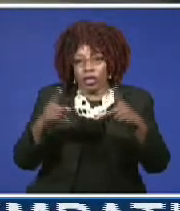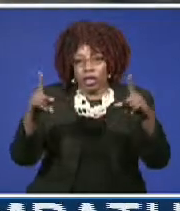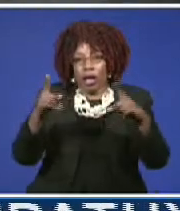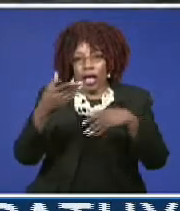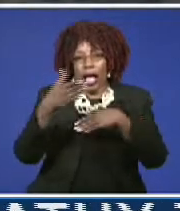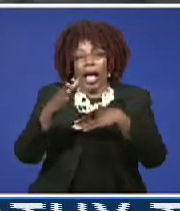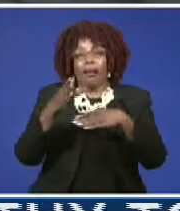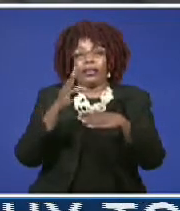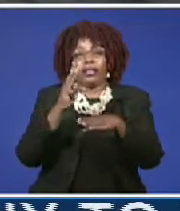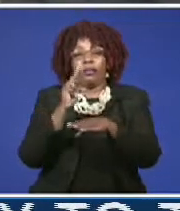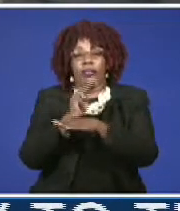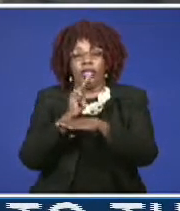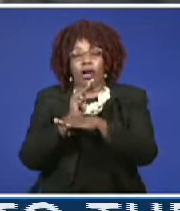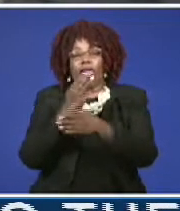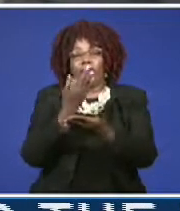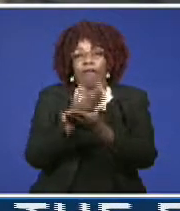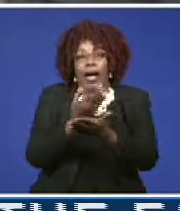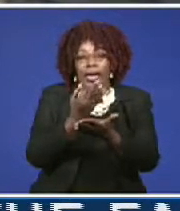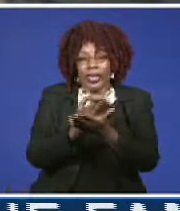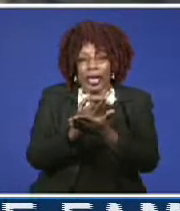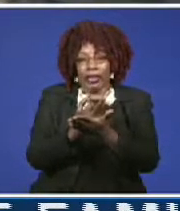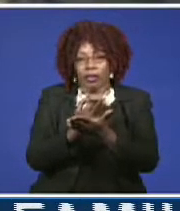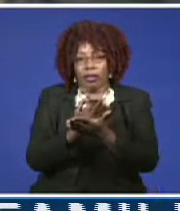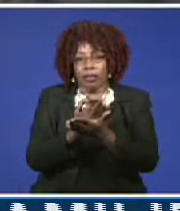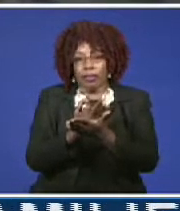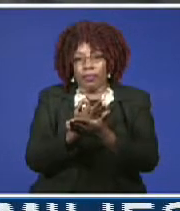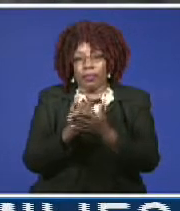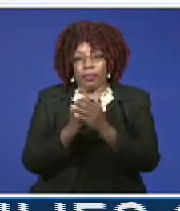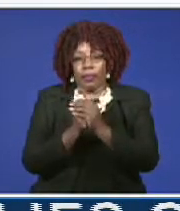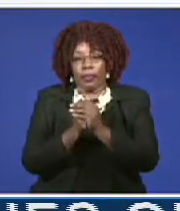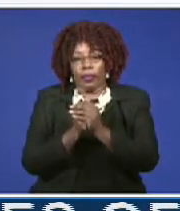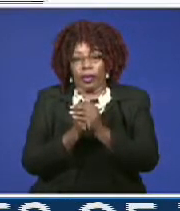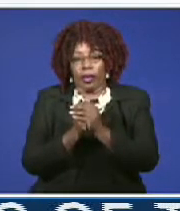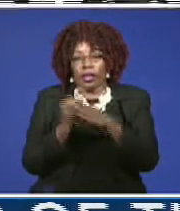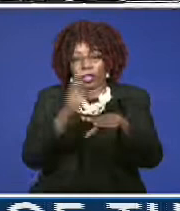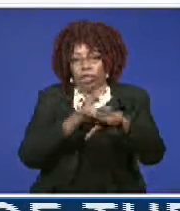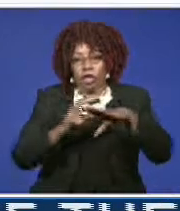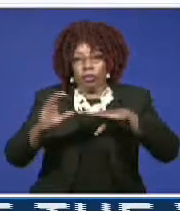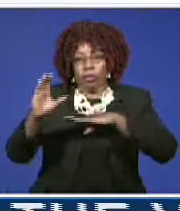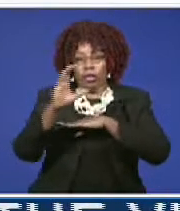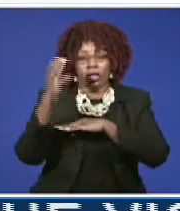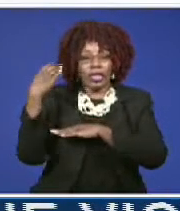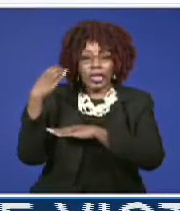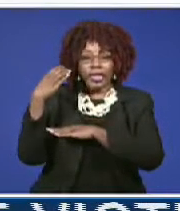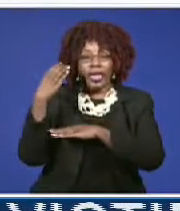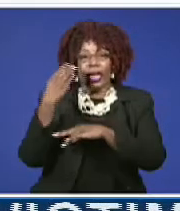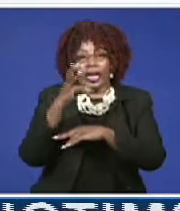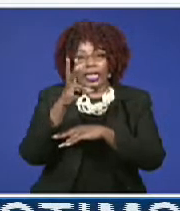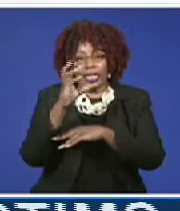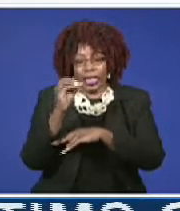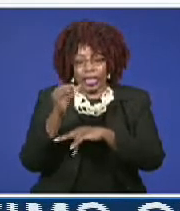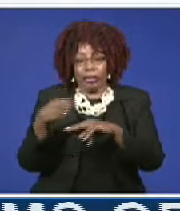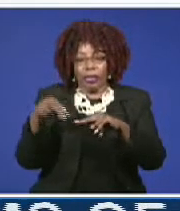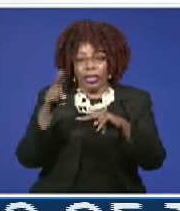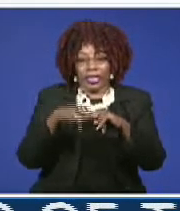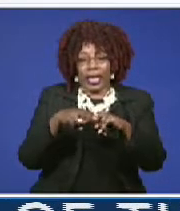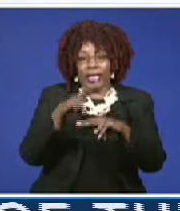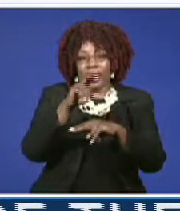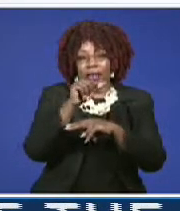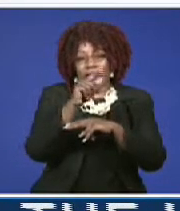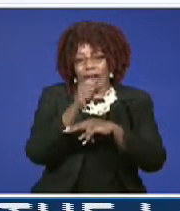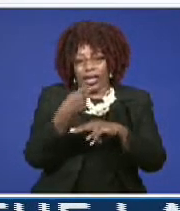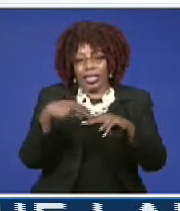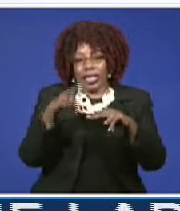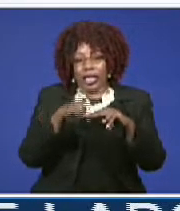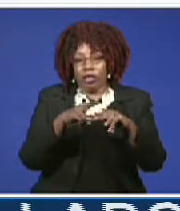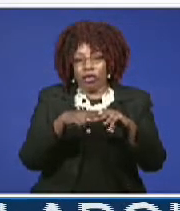meeting with the Minister of Finance, the Chamber's concerns persist. The Chamber CEO suggests a 60% VAT increase could lead to an